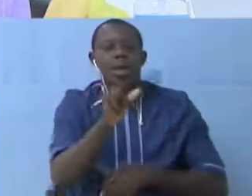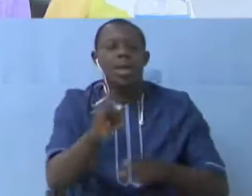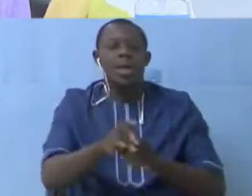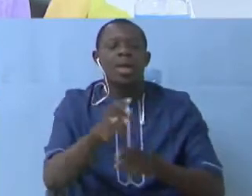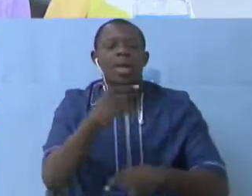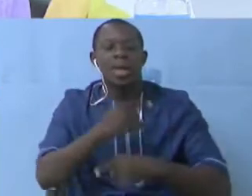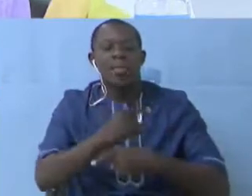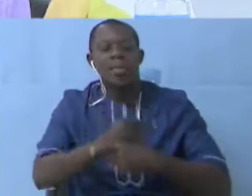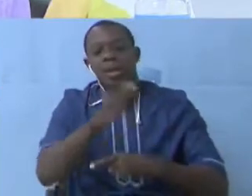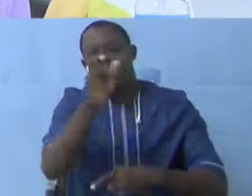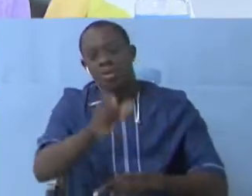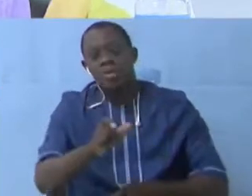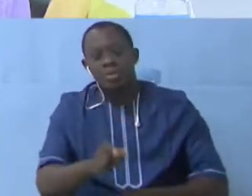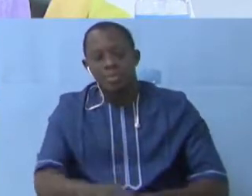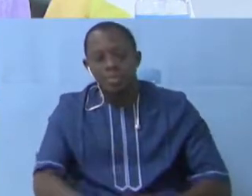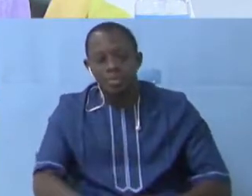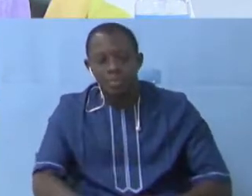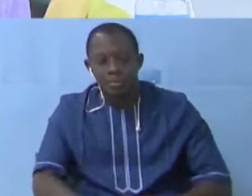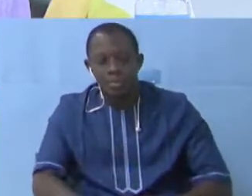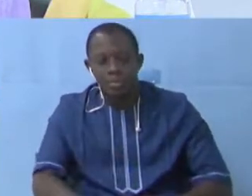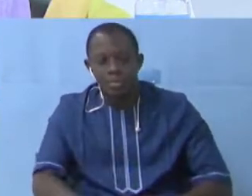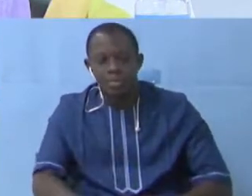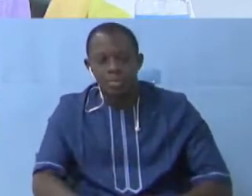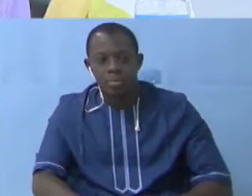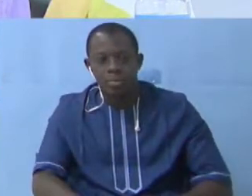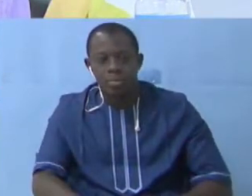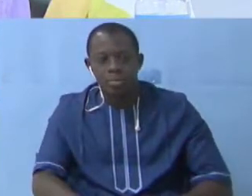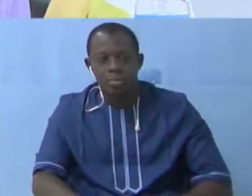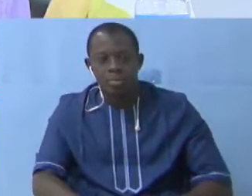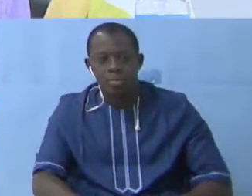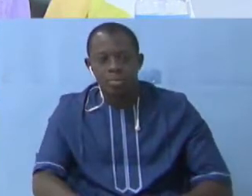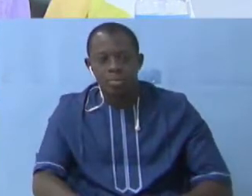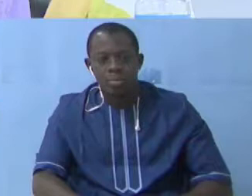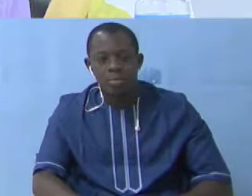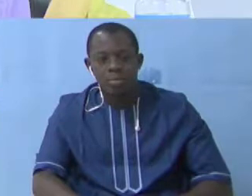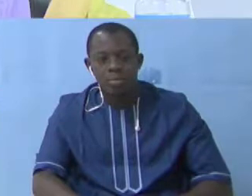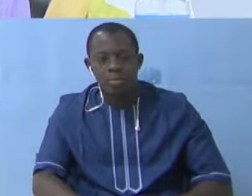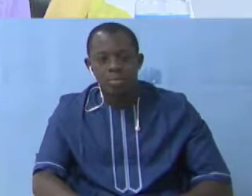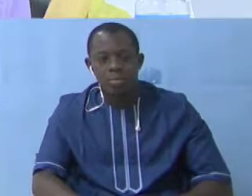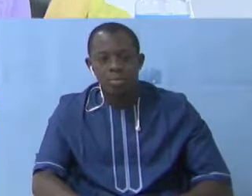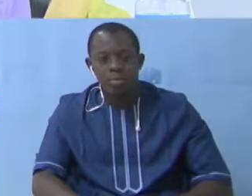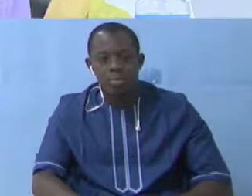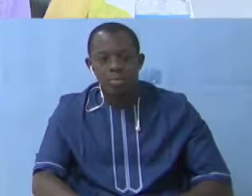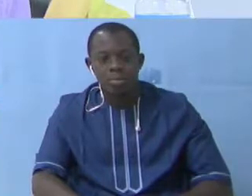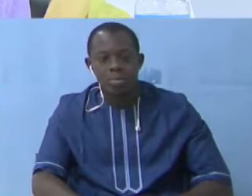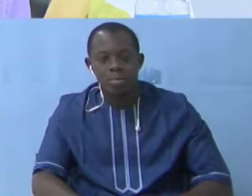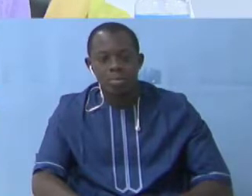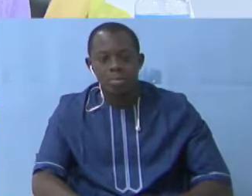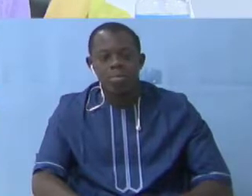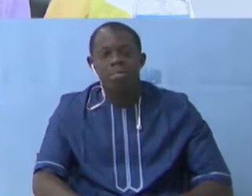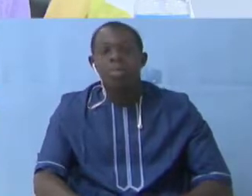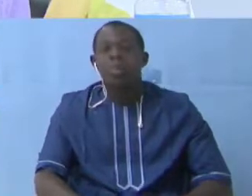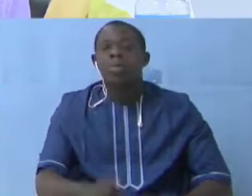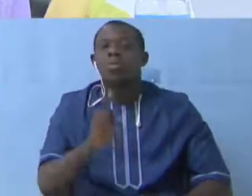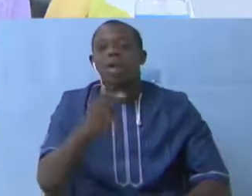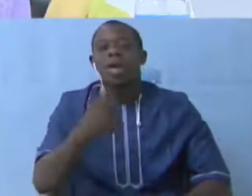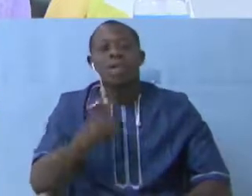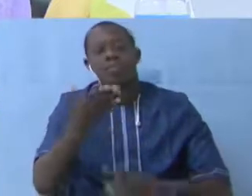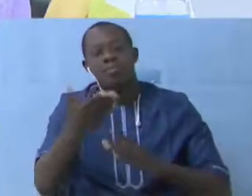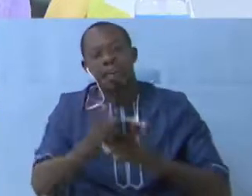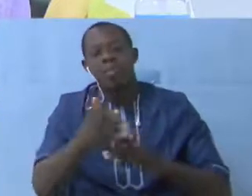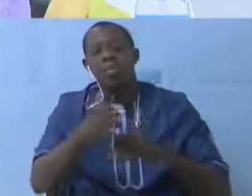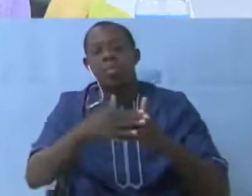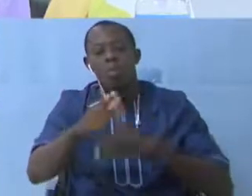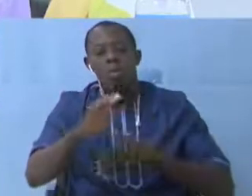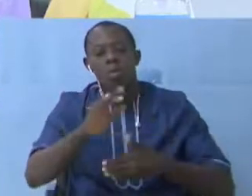Gambians. But I believe that most of the hosting was done by the community, so it